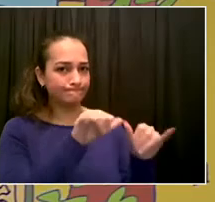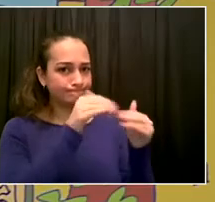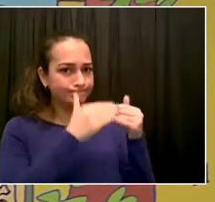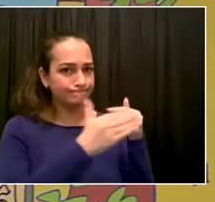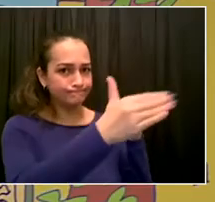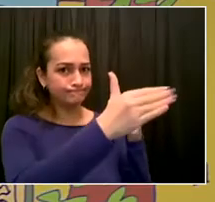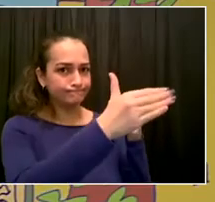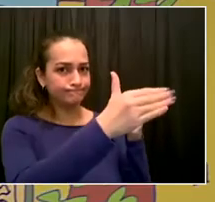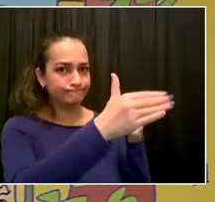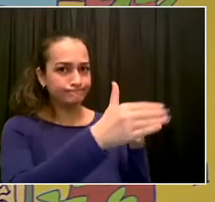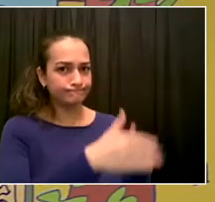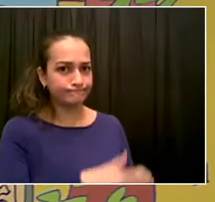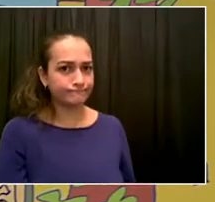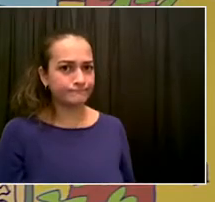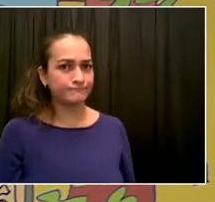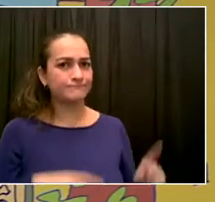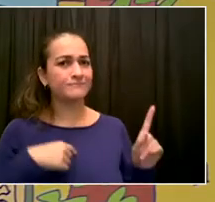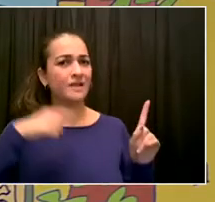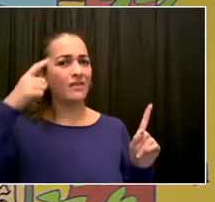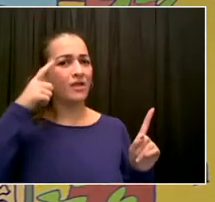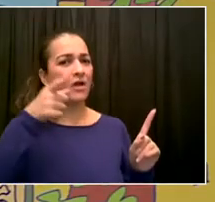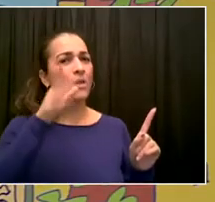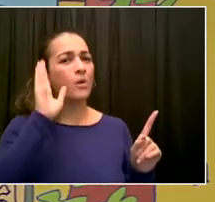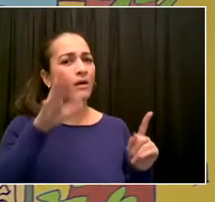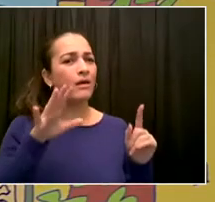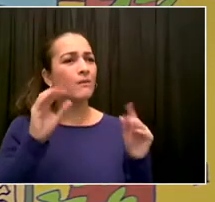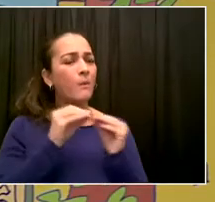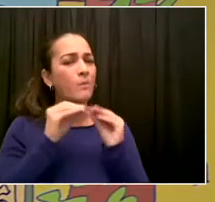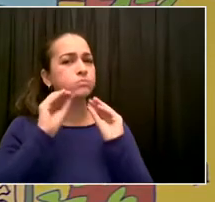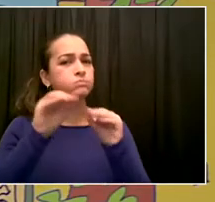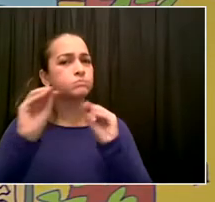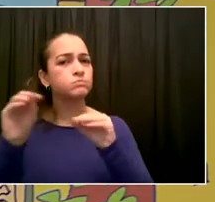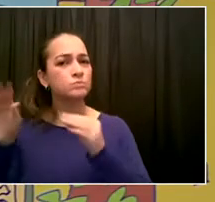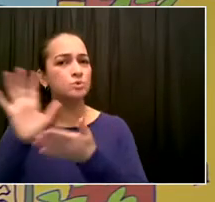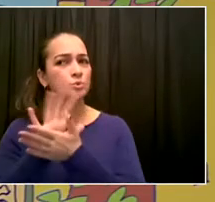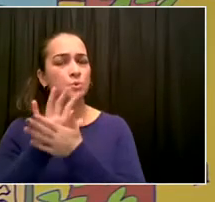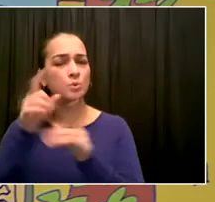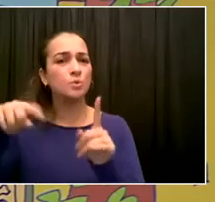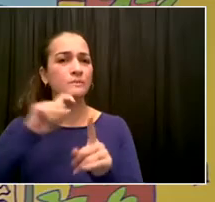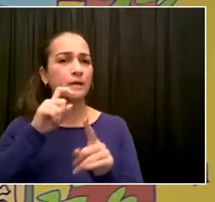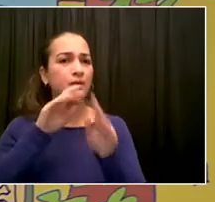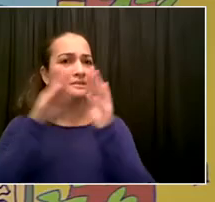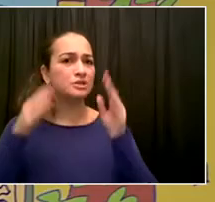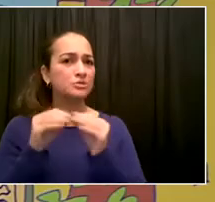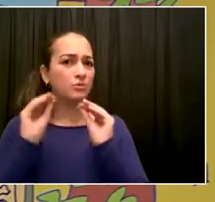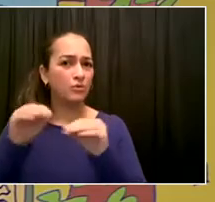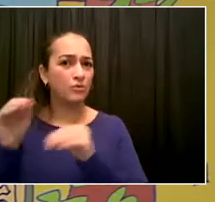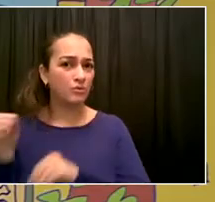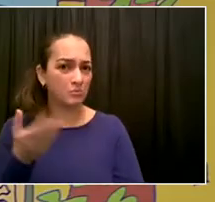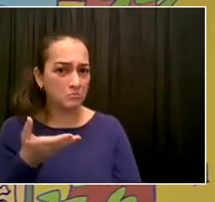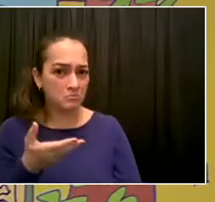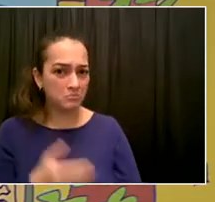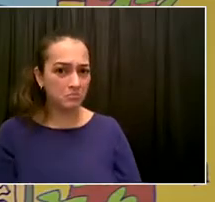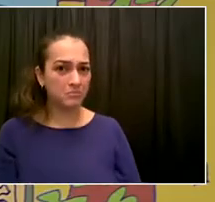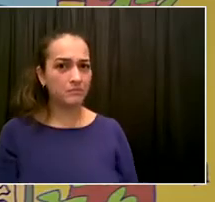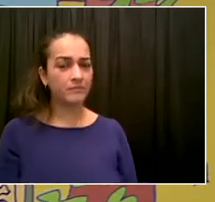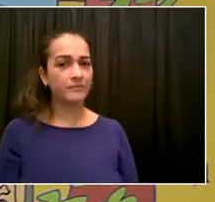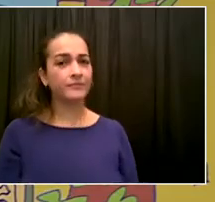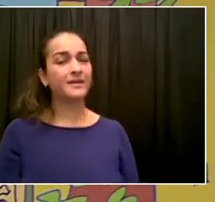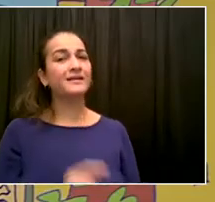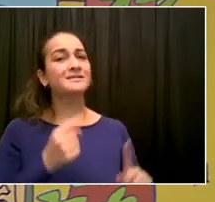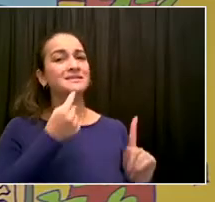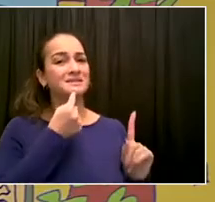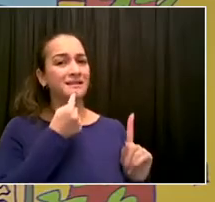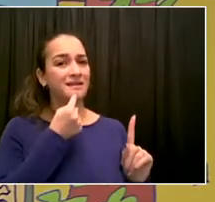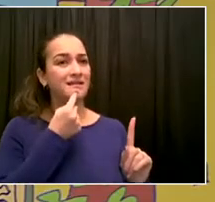of what's going on. And a lot of times when you say unannounced screening, I've gone to schools where there've been knifings